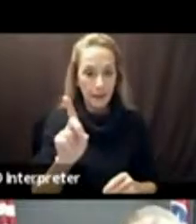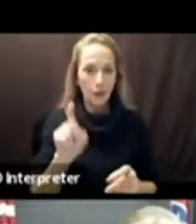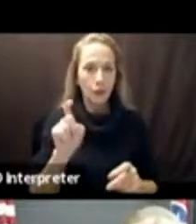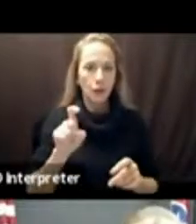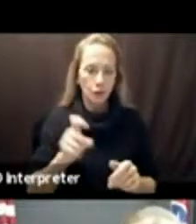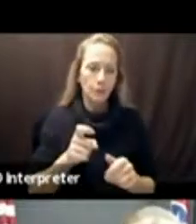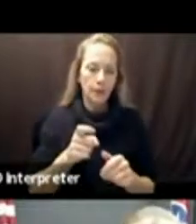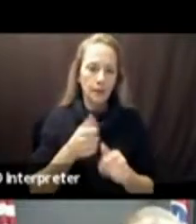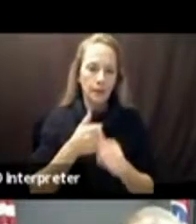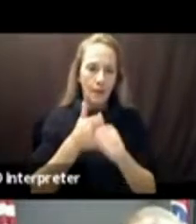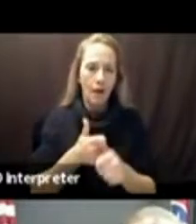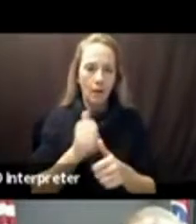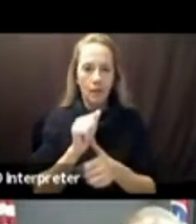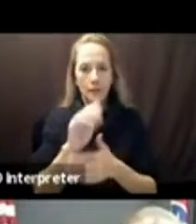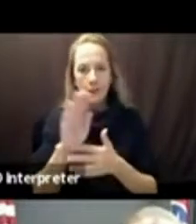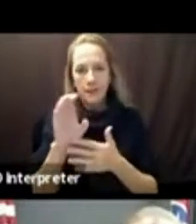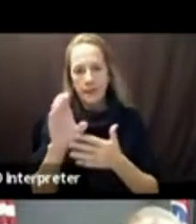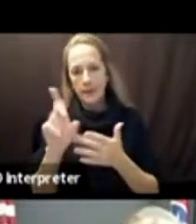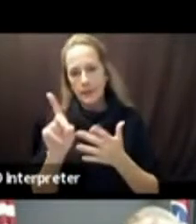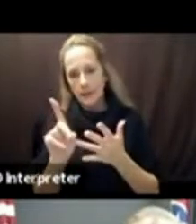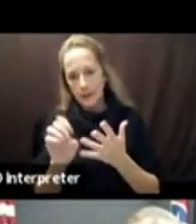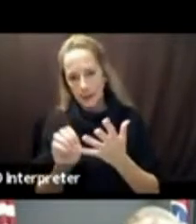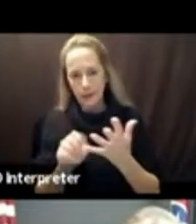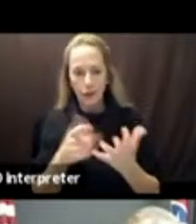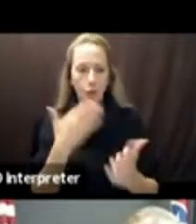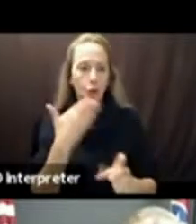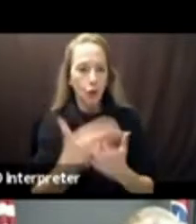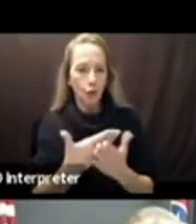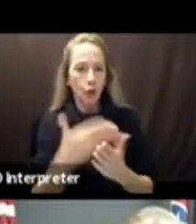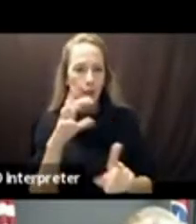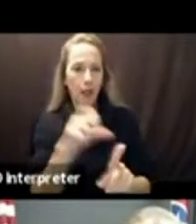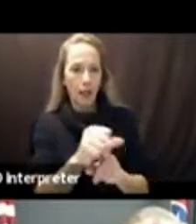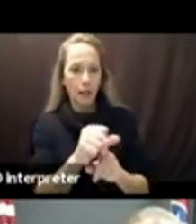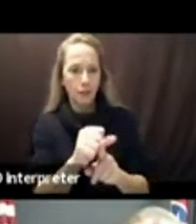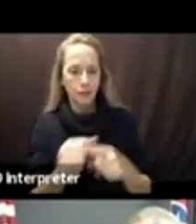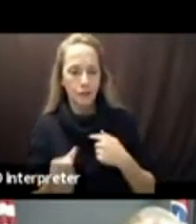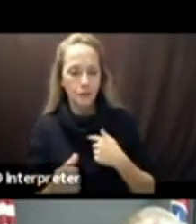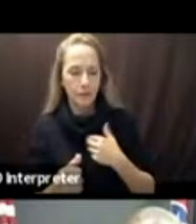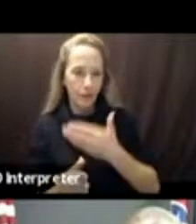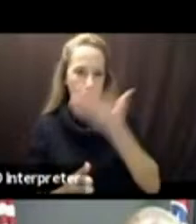the sequential letter is. It's a good catch. I forgot about that.